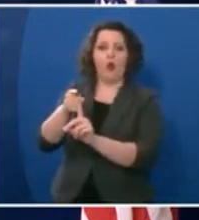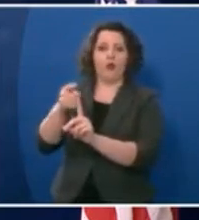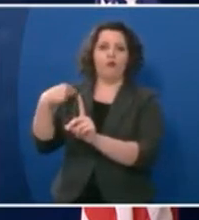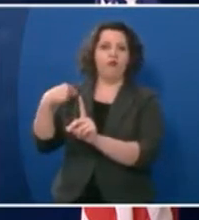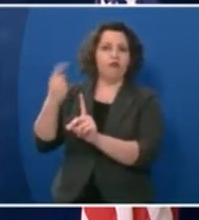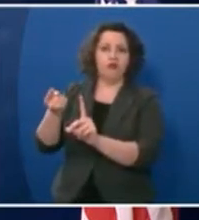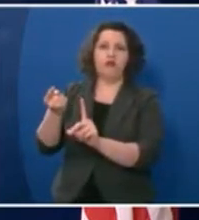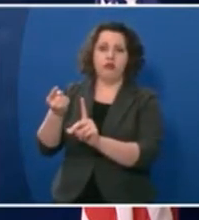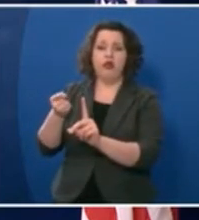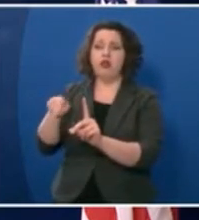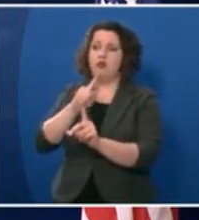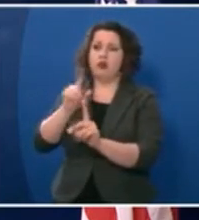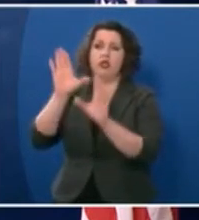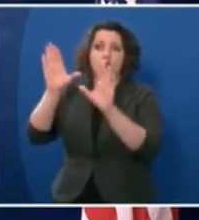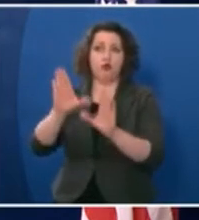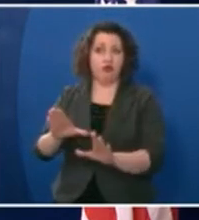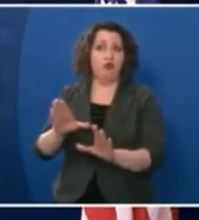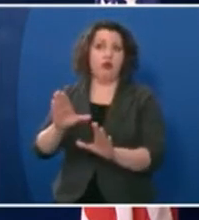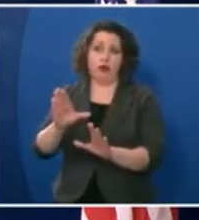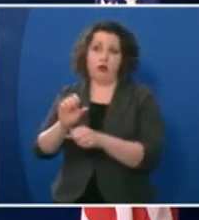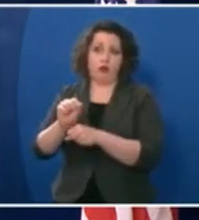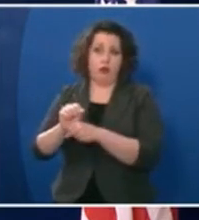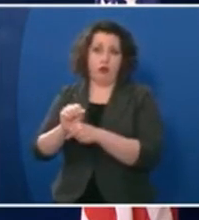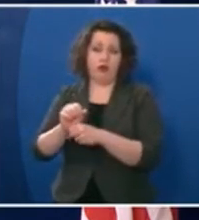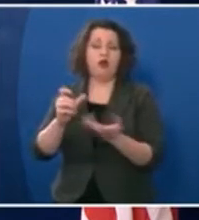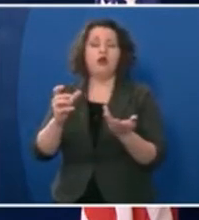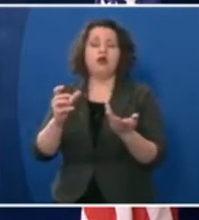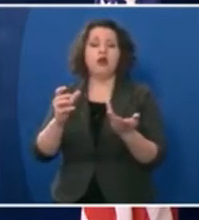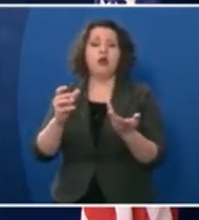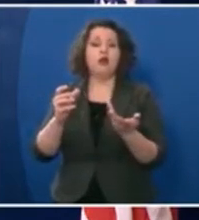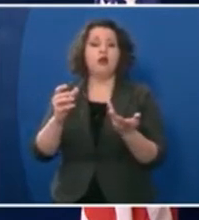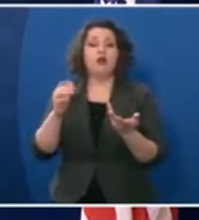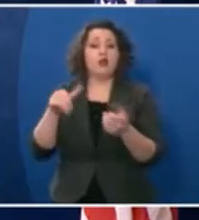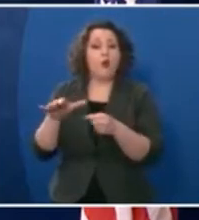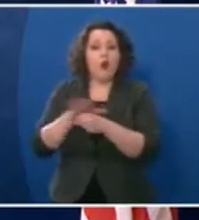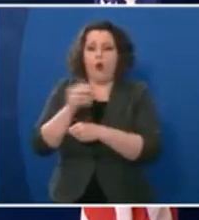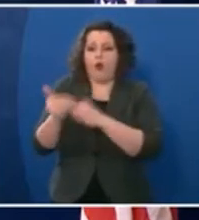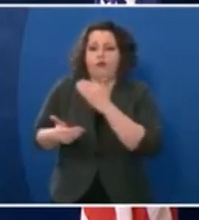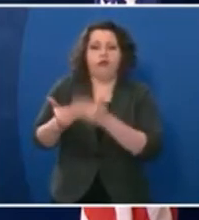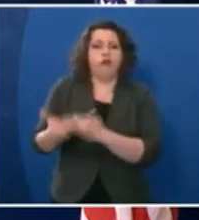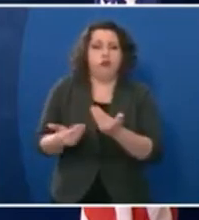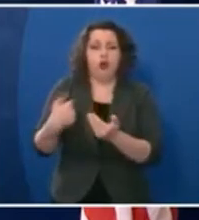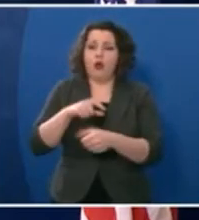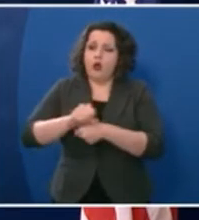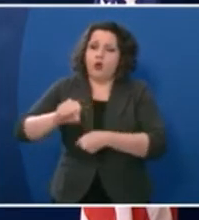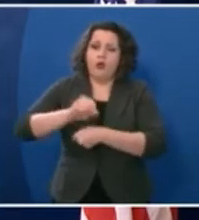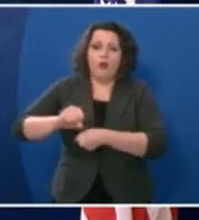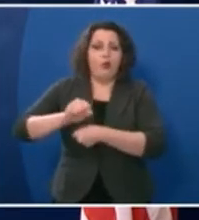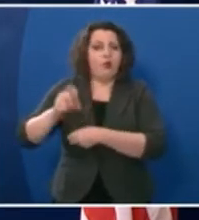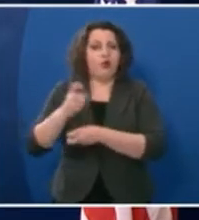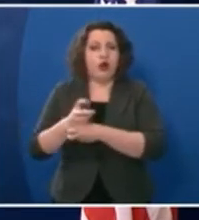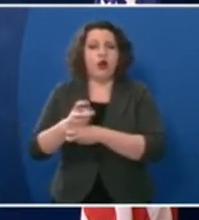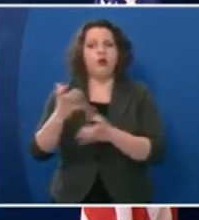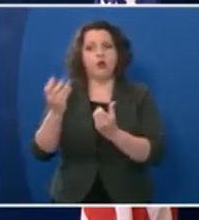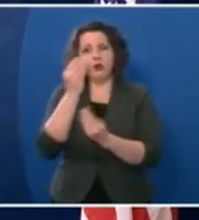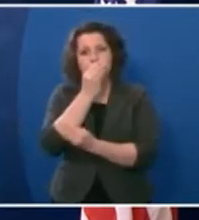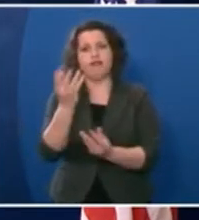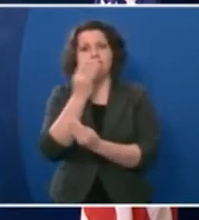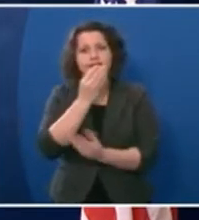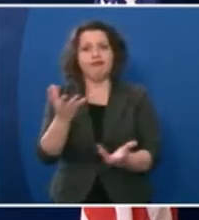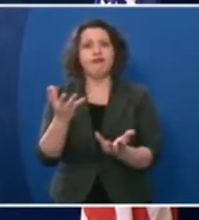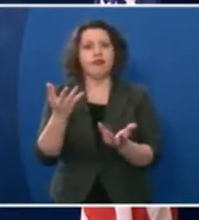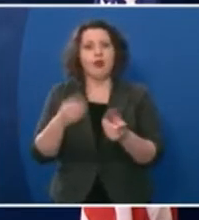they're doing an incredible, incredible job. So as we've done along this whole process, we are working very hard to keep Iowans informed and